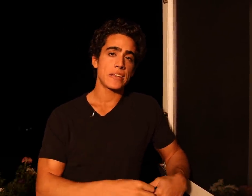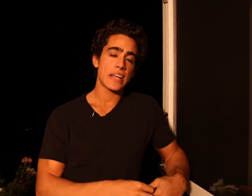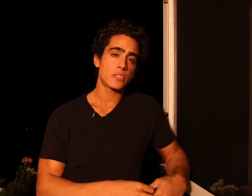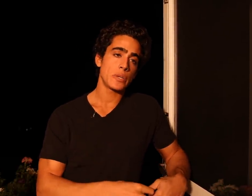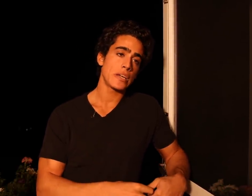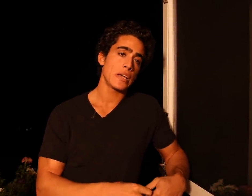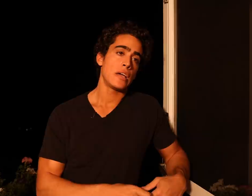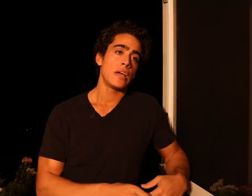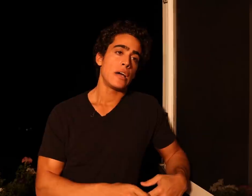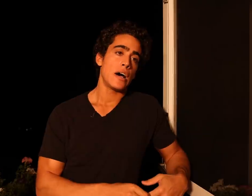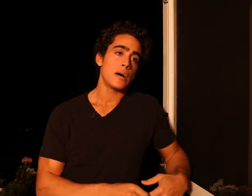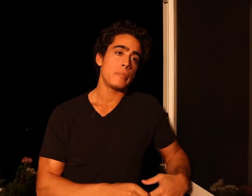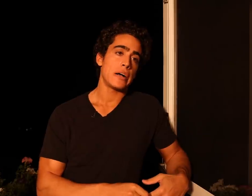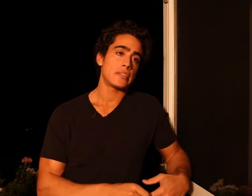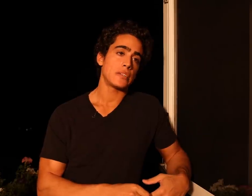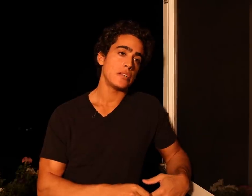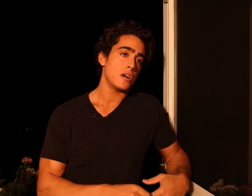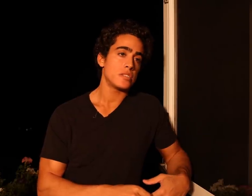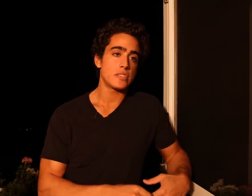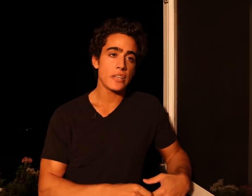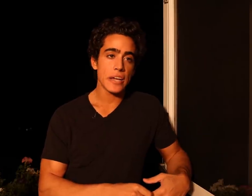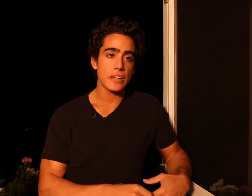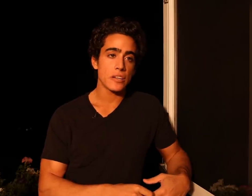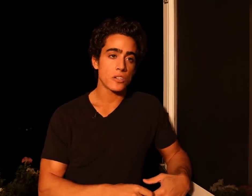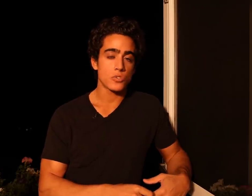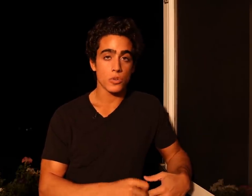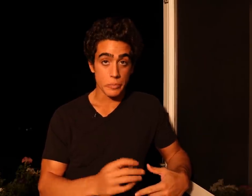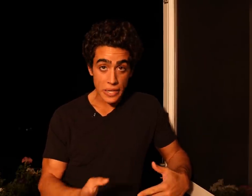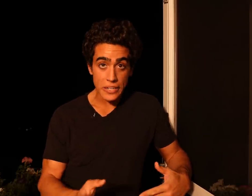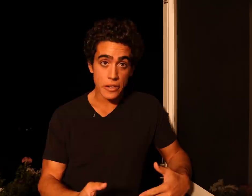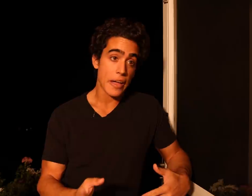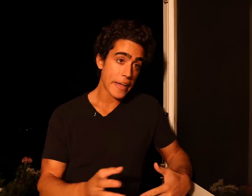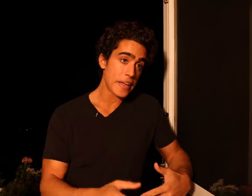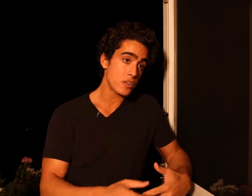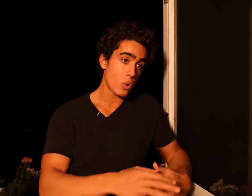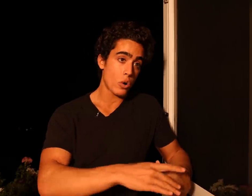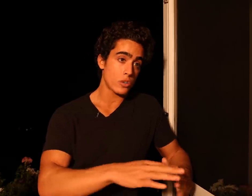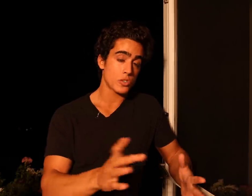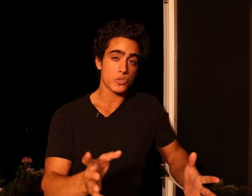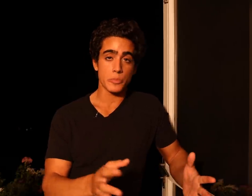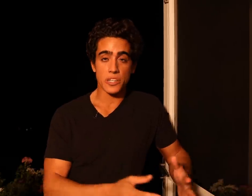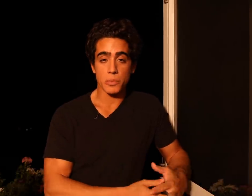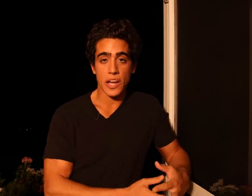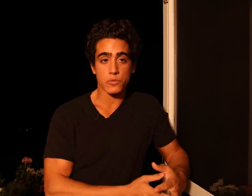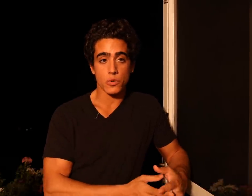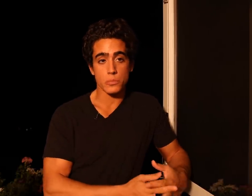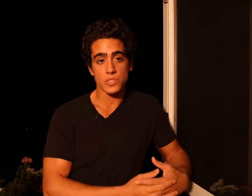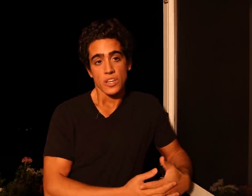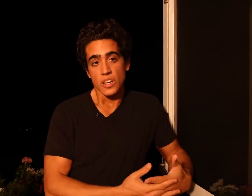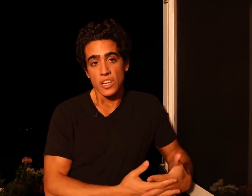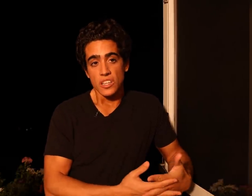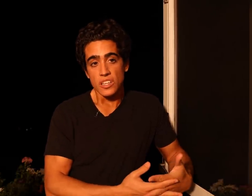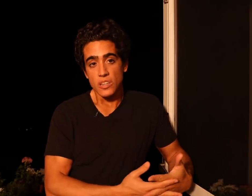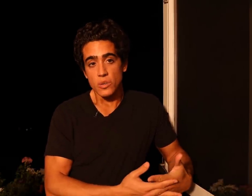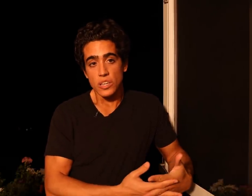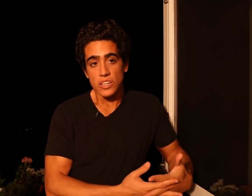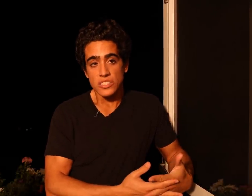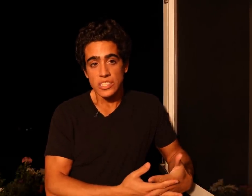canada next week uh but you know since they control the media and all social media platforms